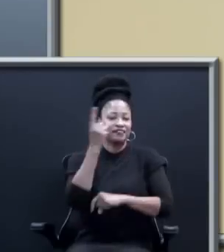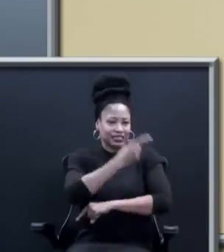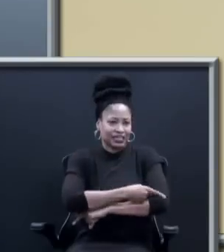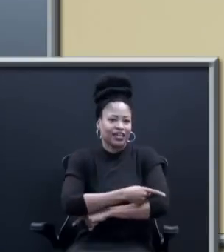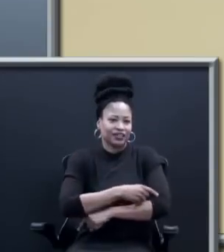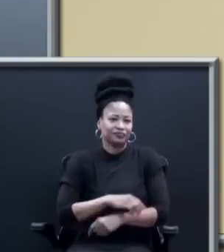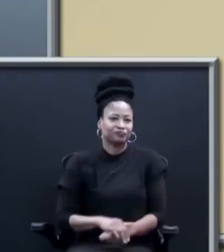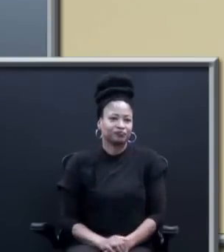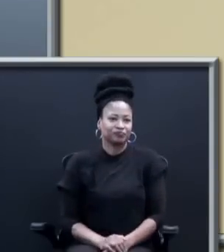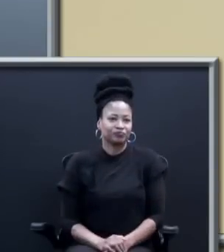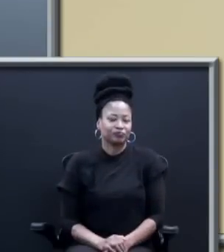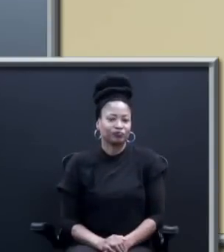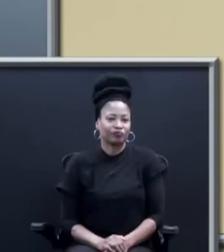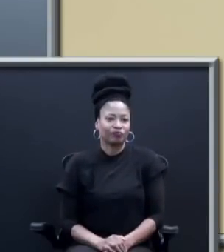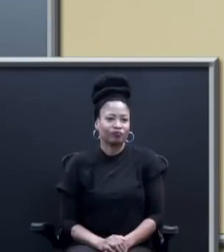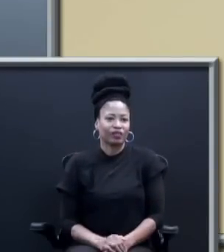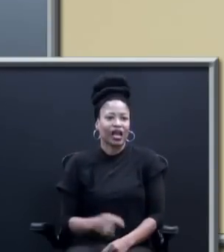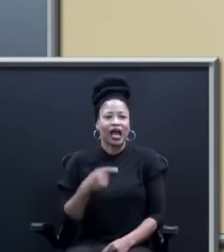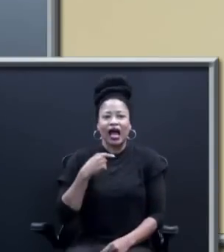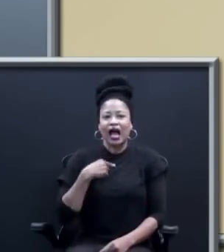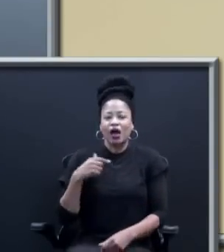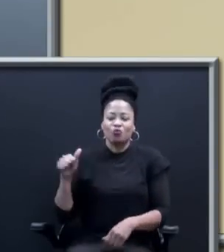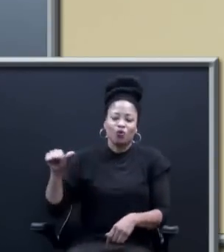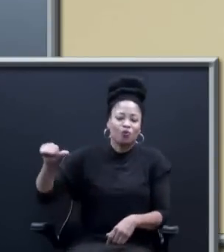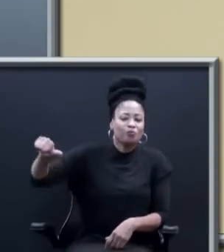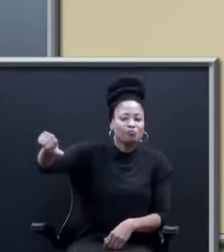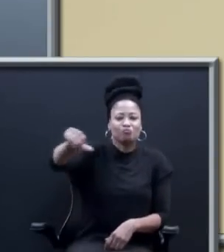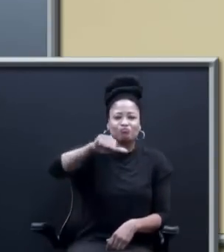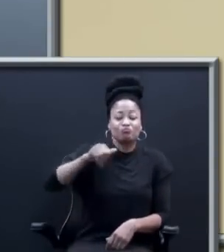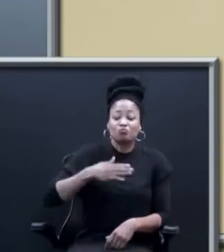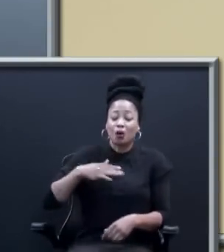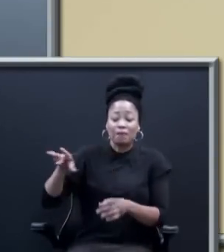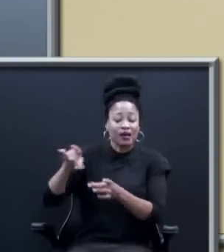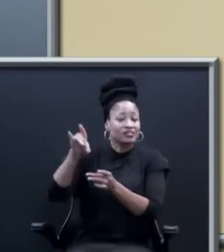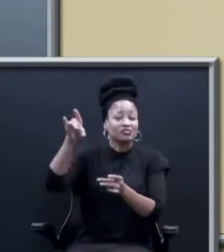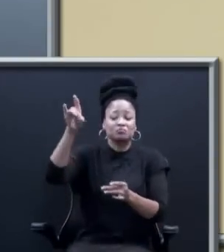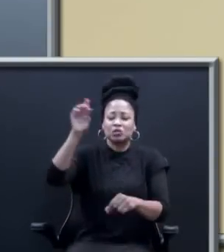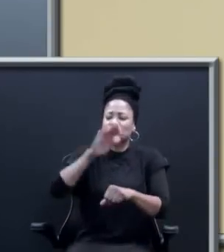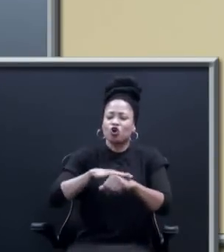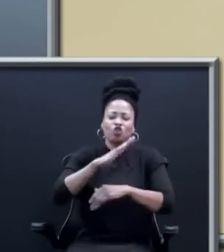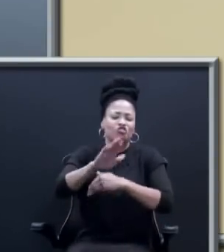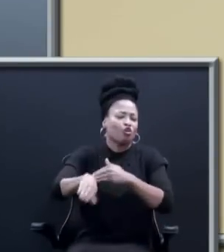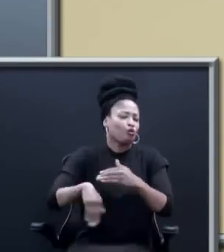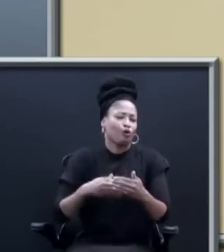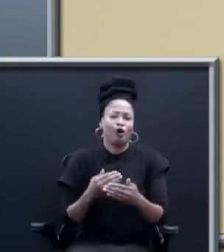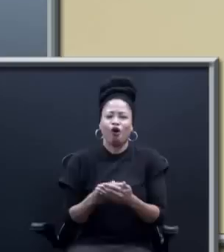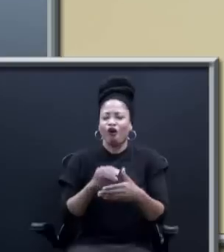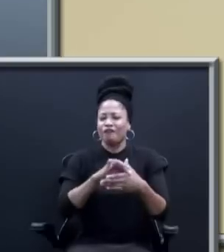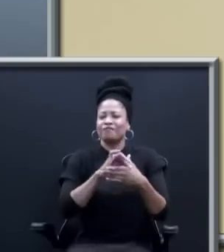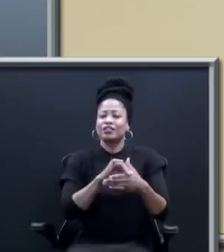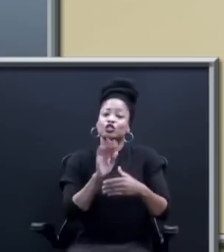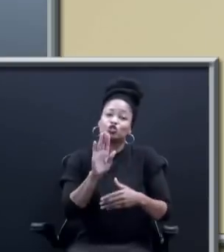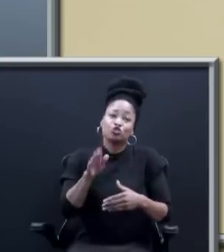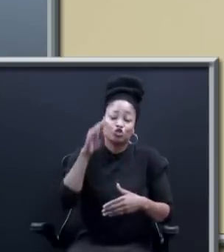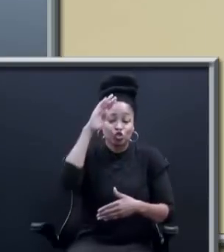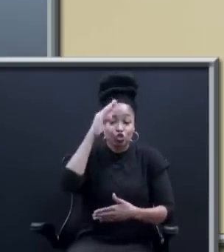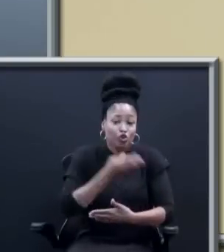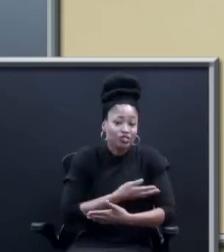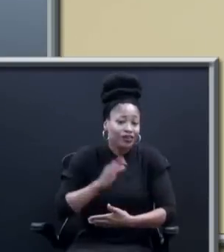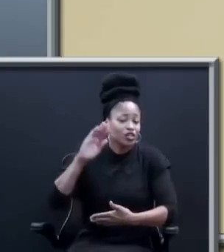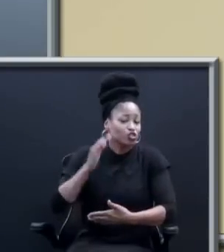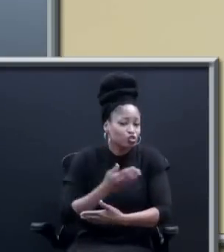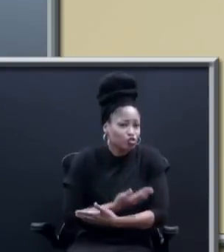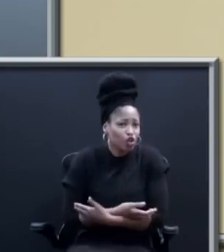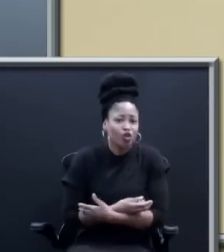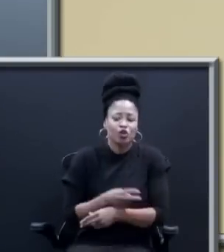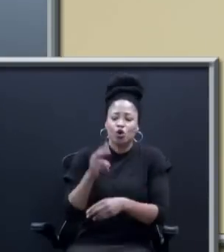last days, saith God, I will pour out of my spirit upon all flesh, and your sons and your daughters shall prophesy, and your young